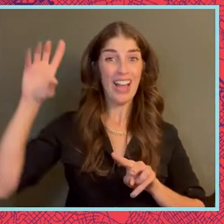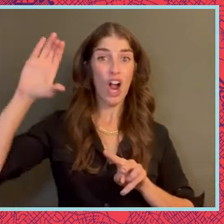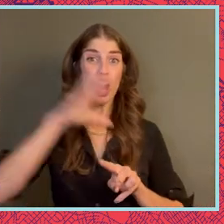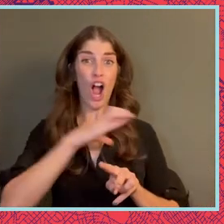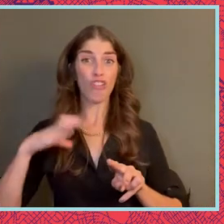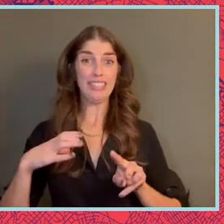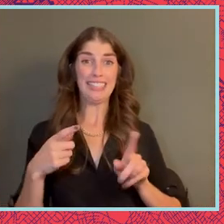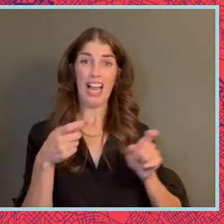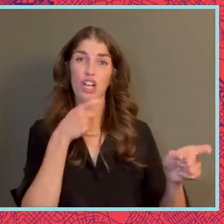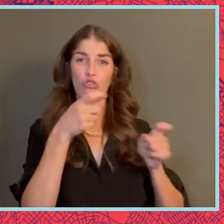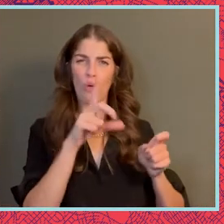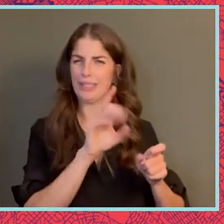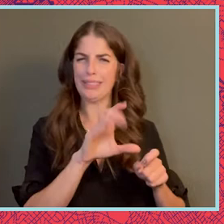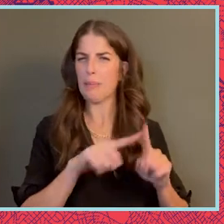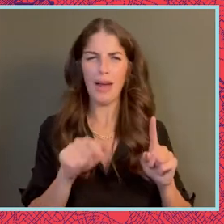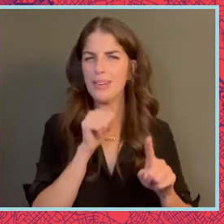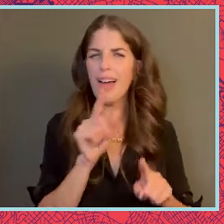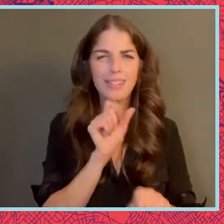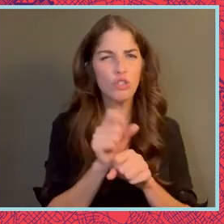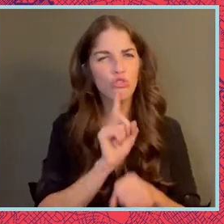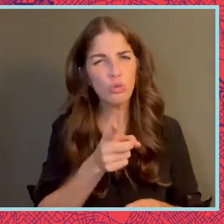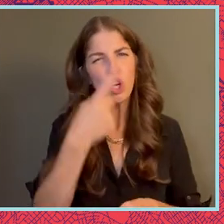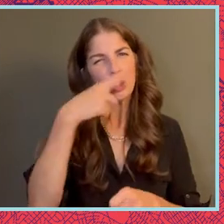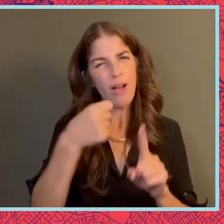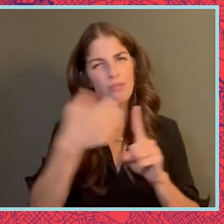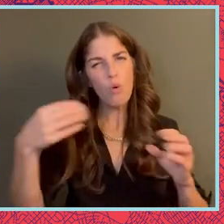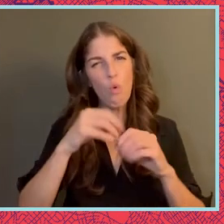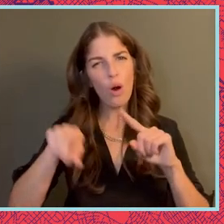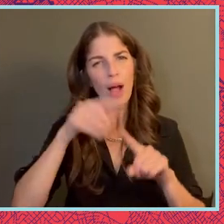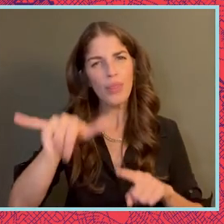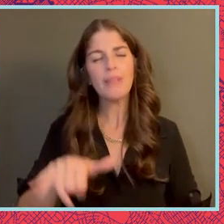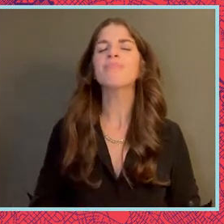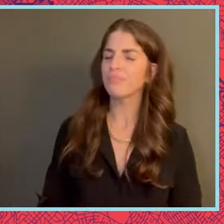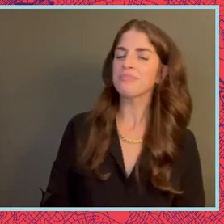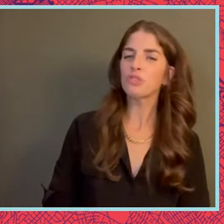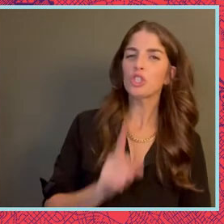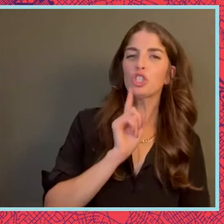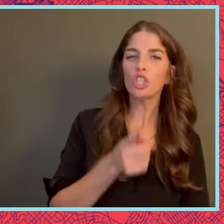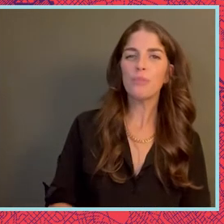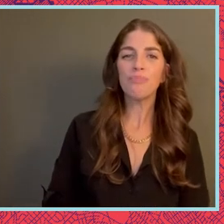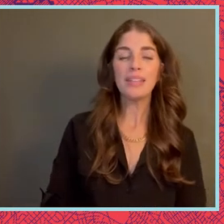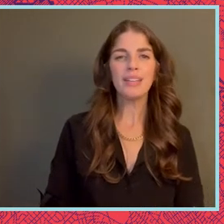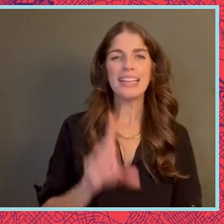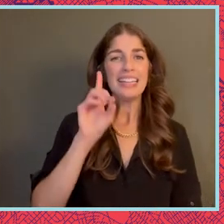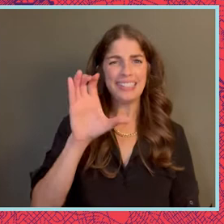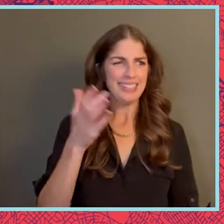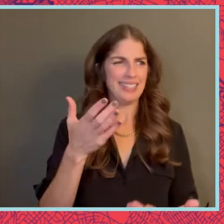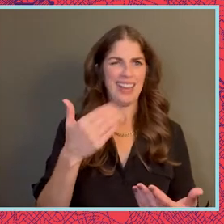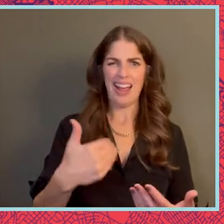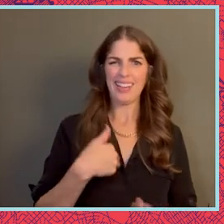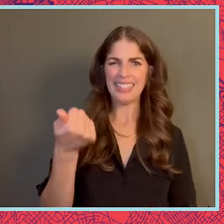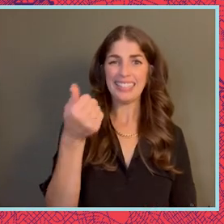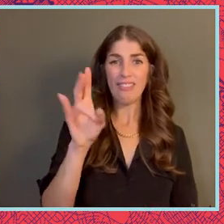actually controlling DC when it's not that way. Can you talk a little bit about that, Jamal? Yeah, I mean, DC is operating